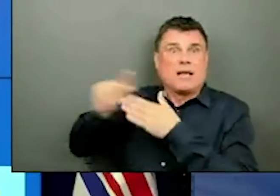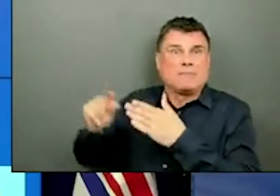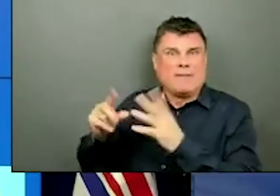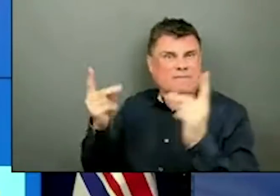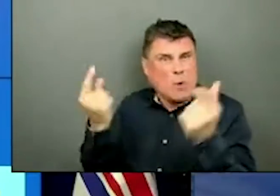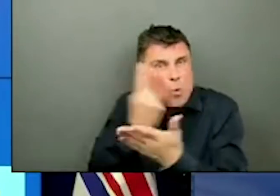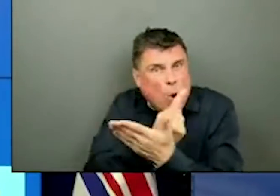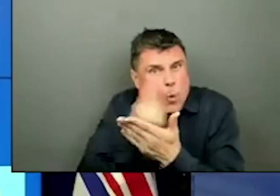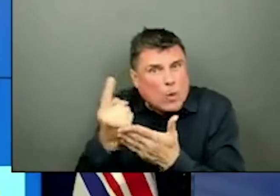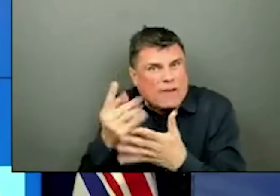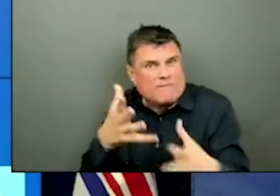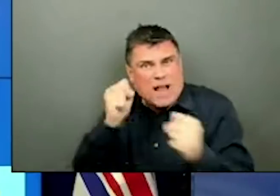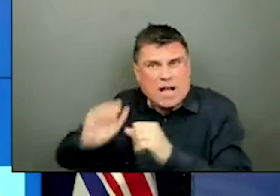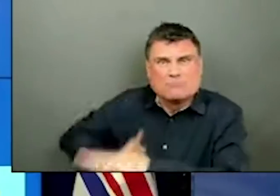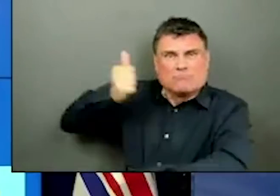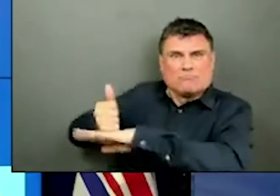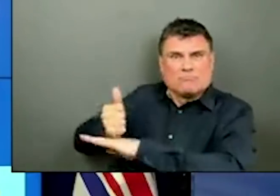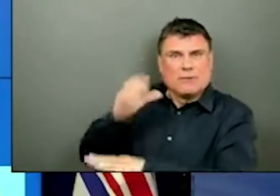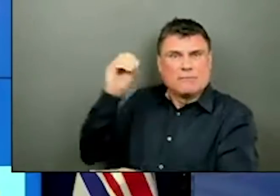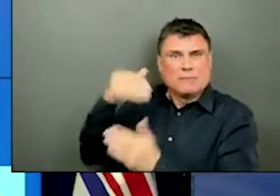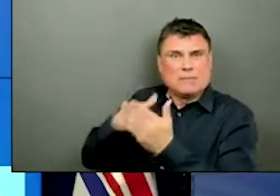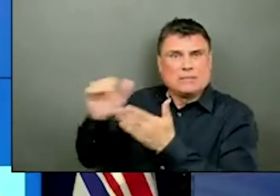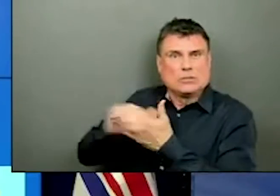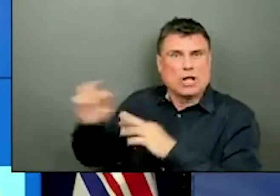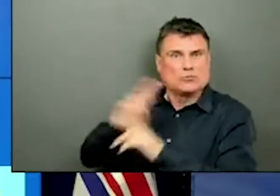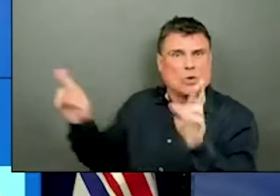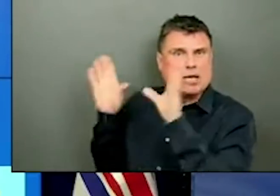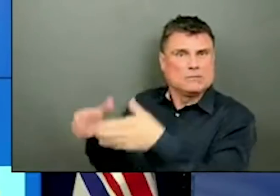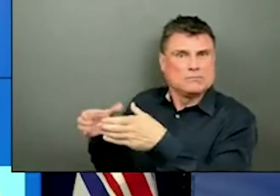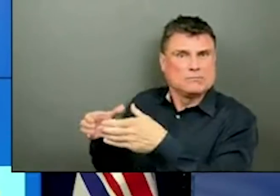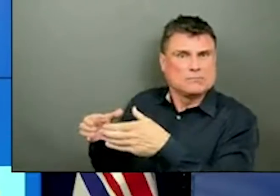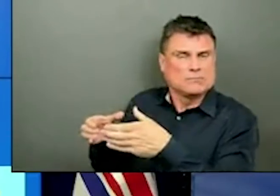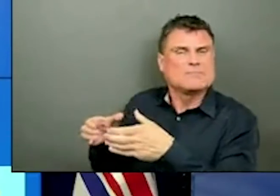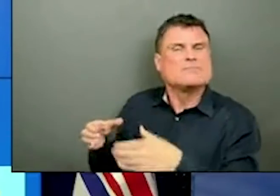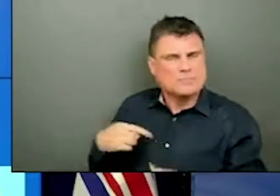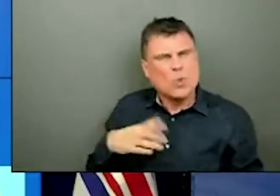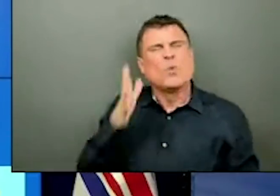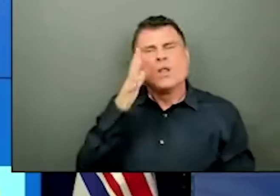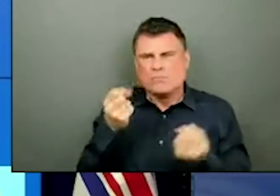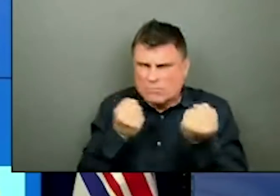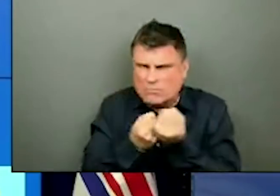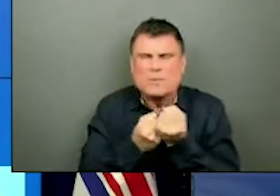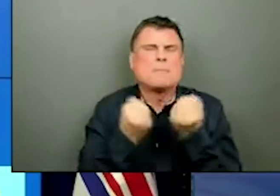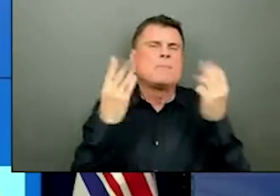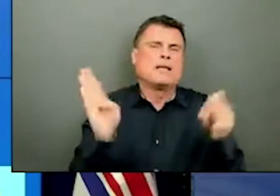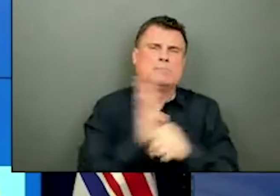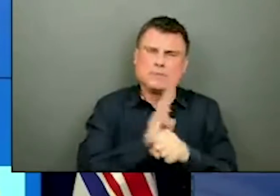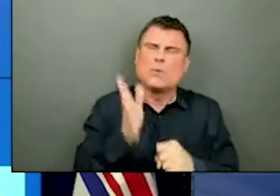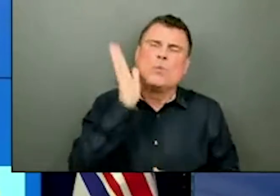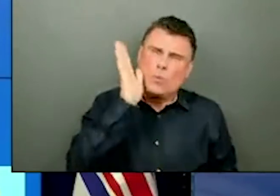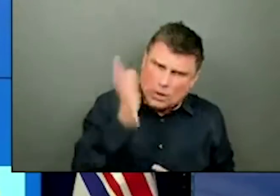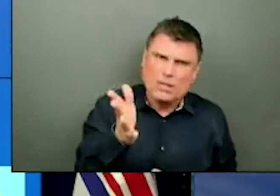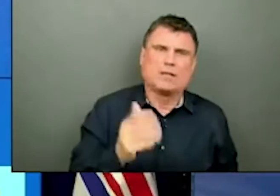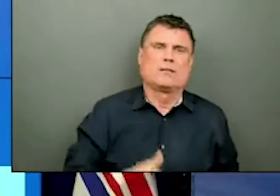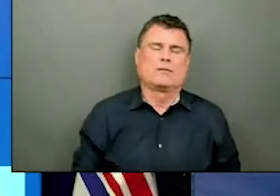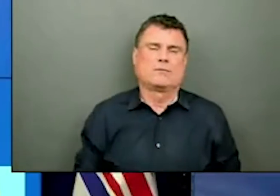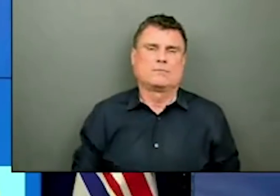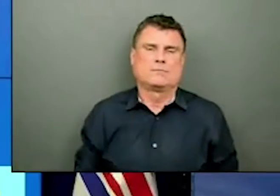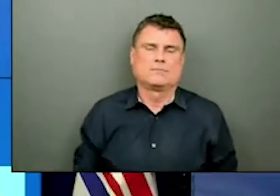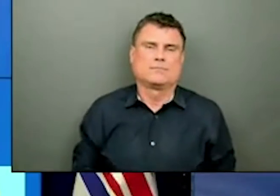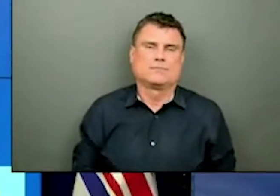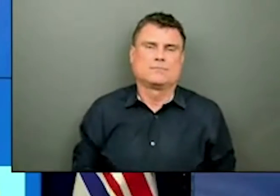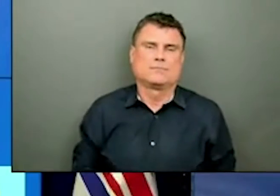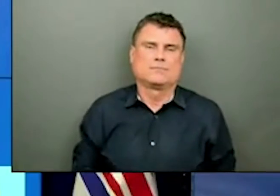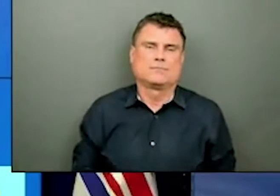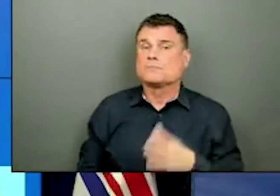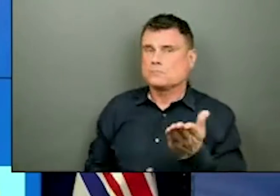And I know that it's going to go a long way to support many businesses in our province. Great. We have time for one more question. We're